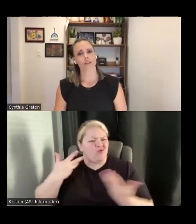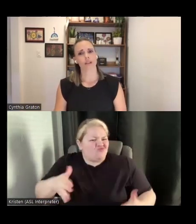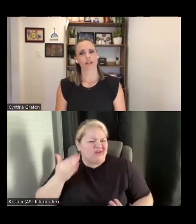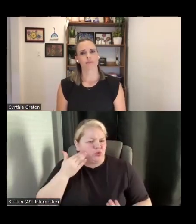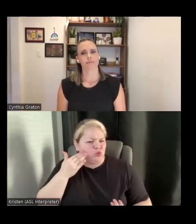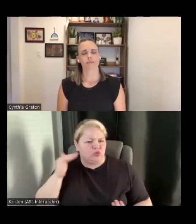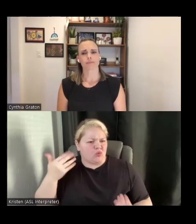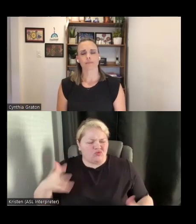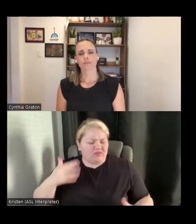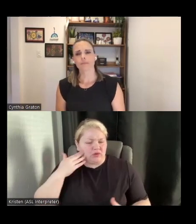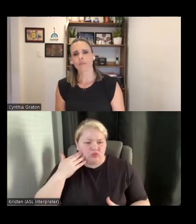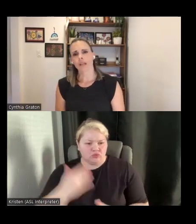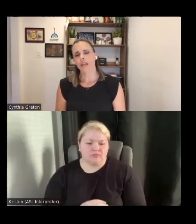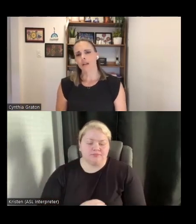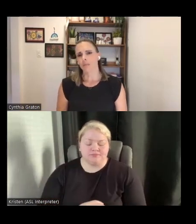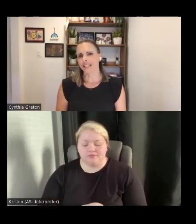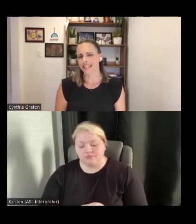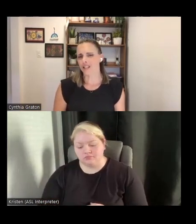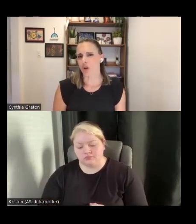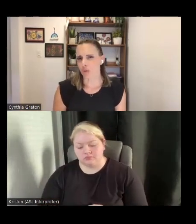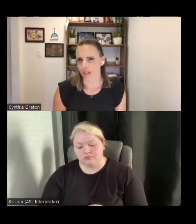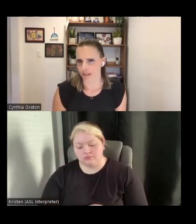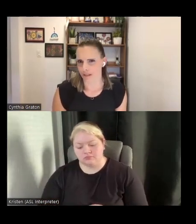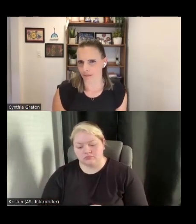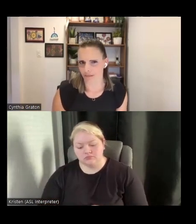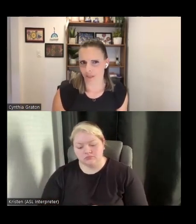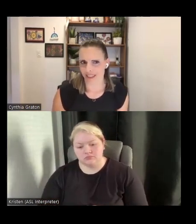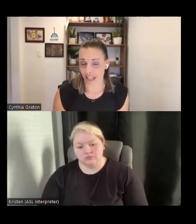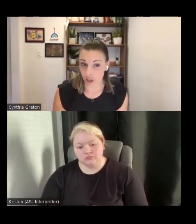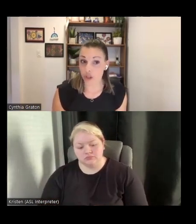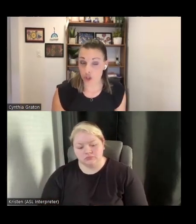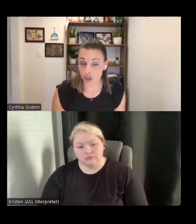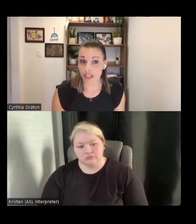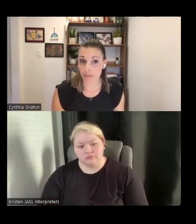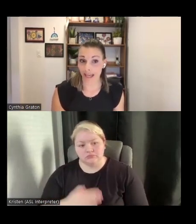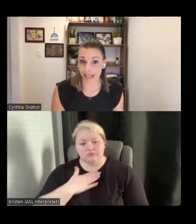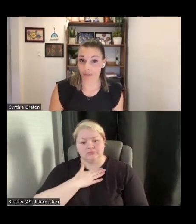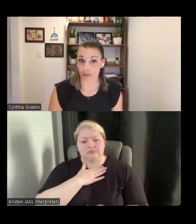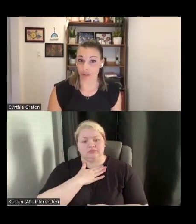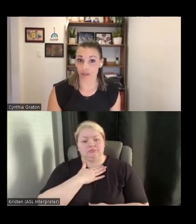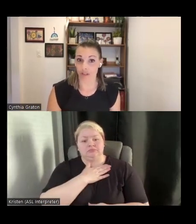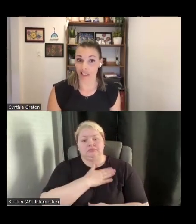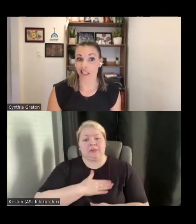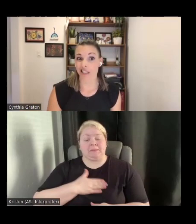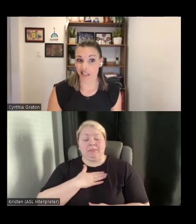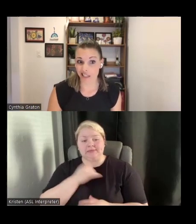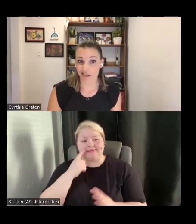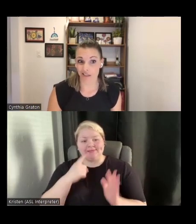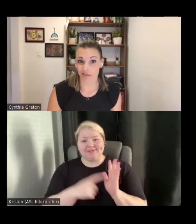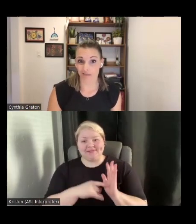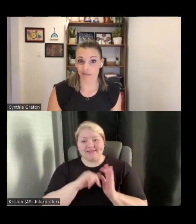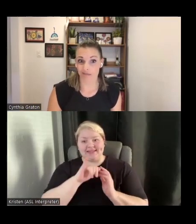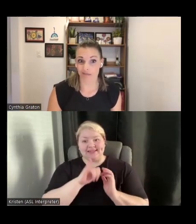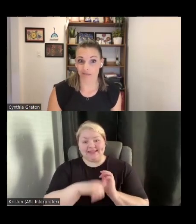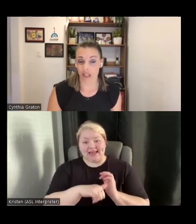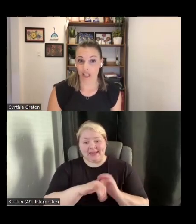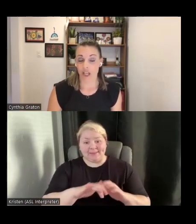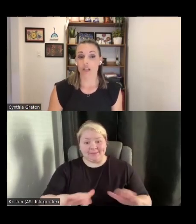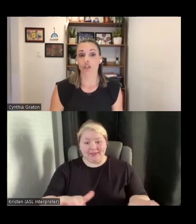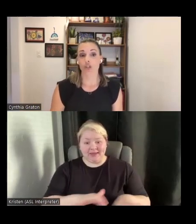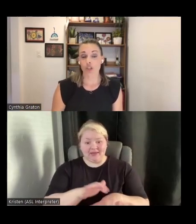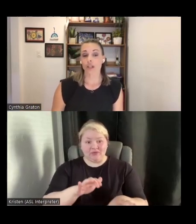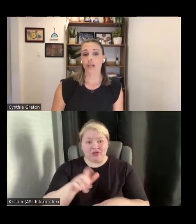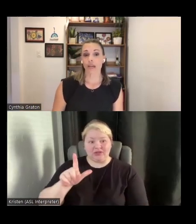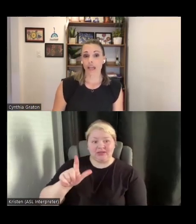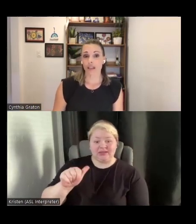important point here. Please notice that the concerning behavior is late.